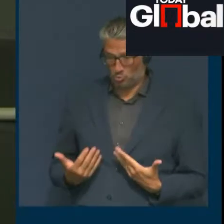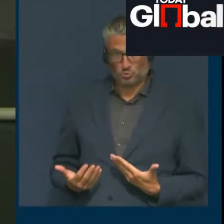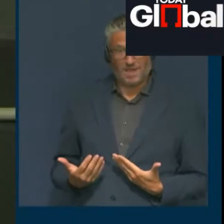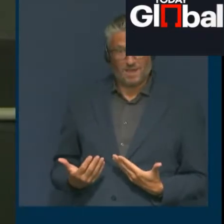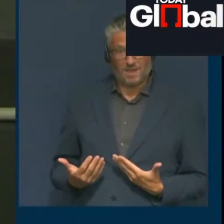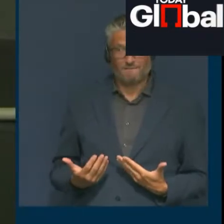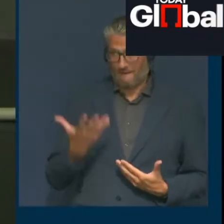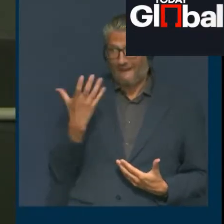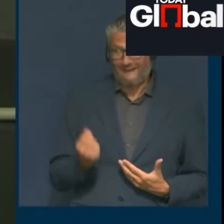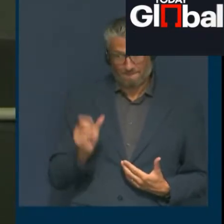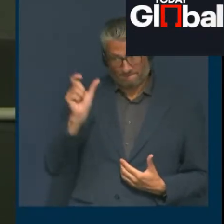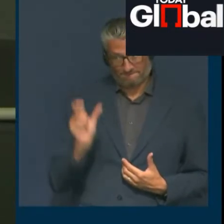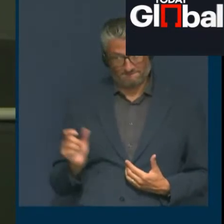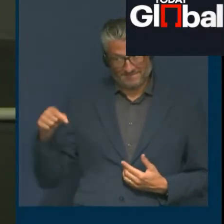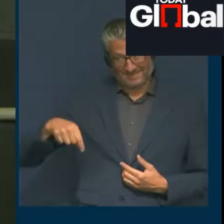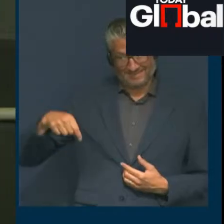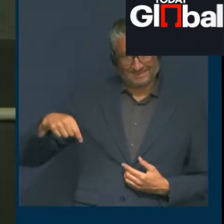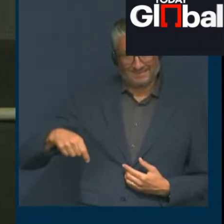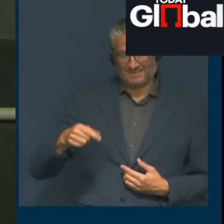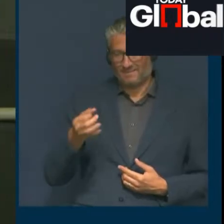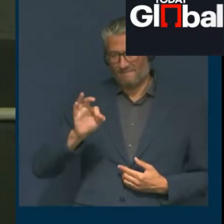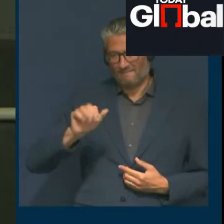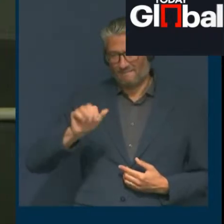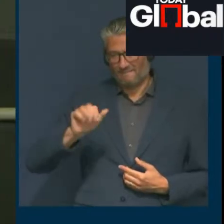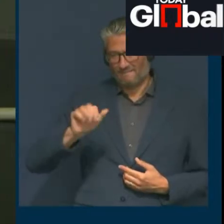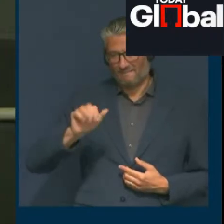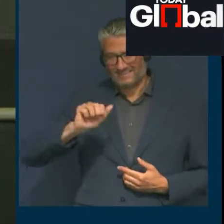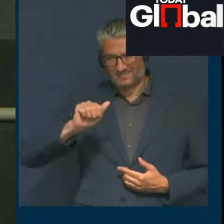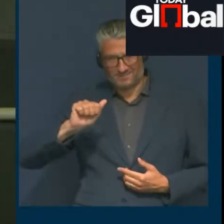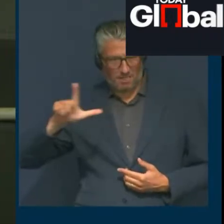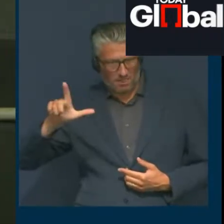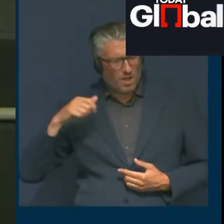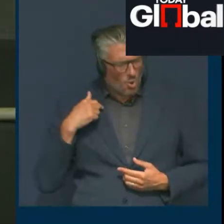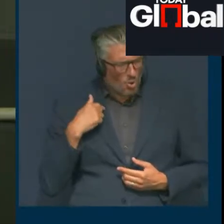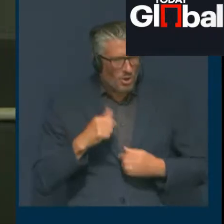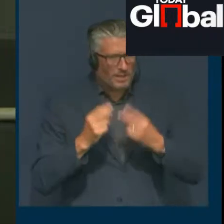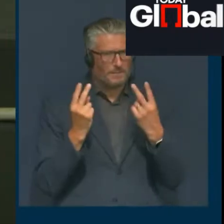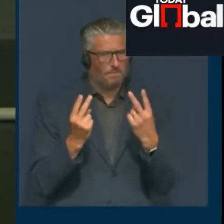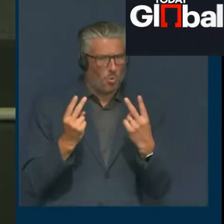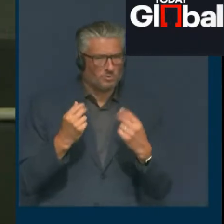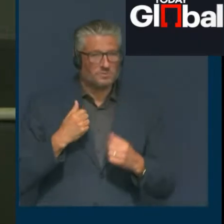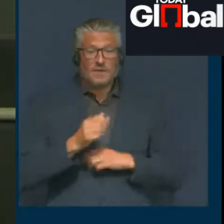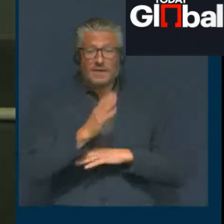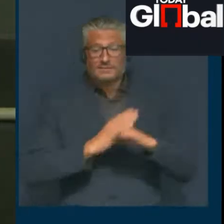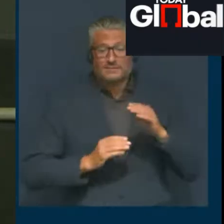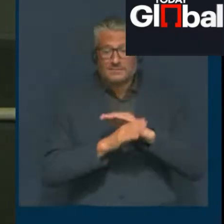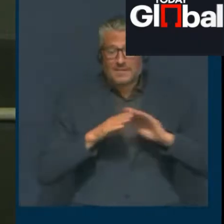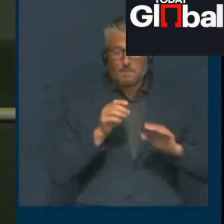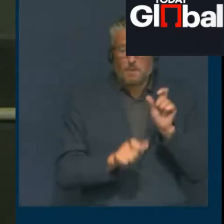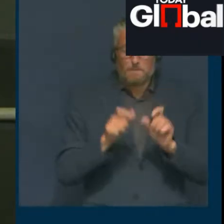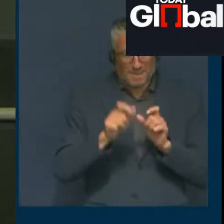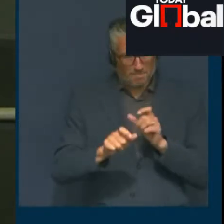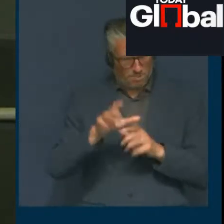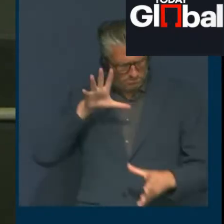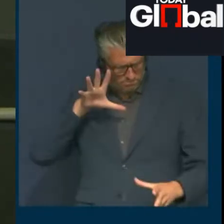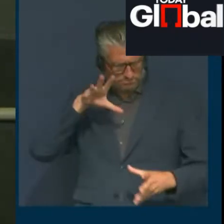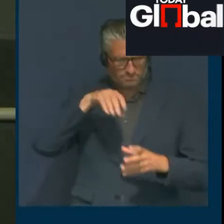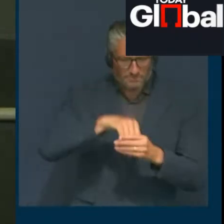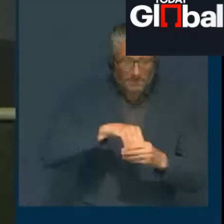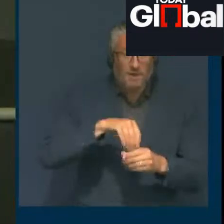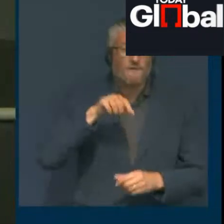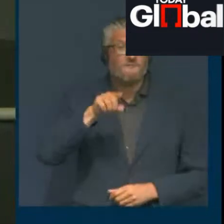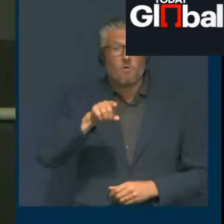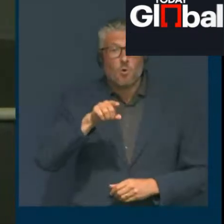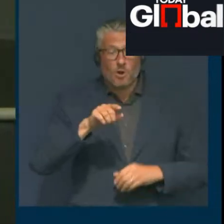colleague Faisal, which embodies the importance of the participation of persons with disabilities themselves in evaluating the policies